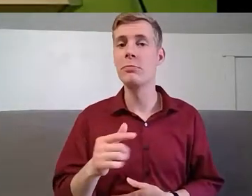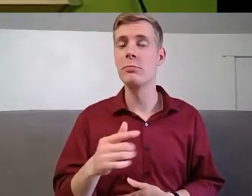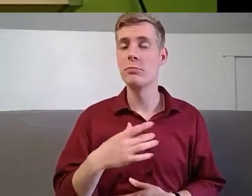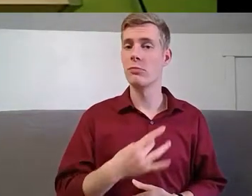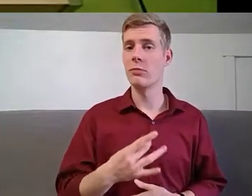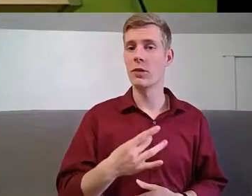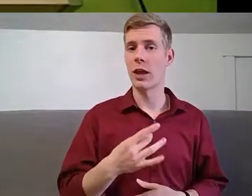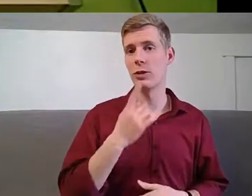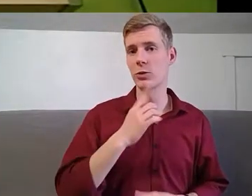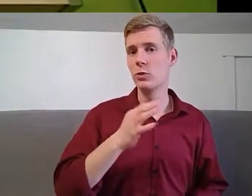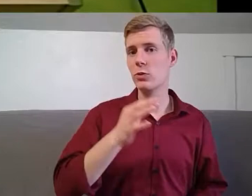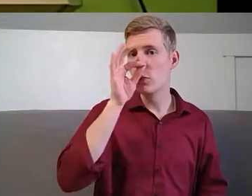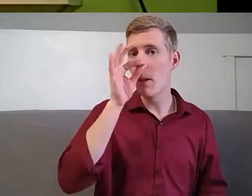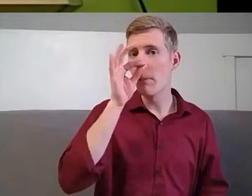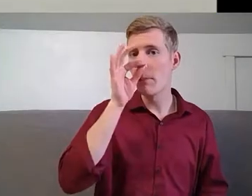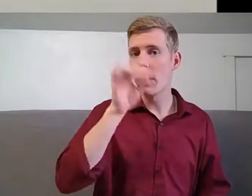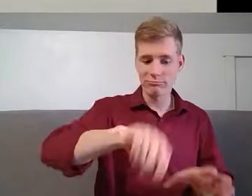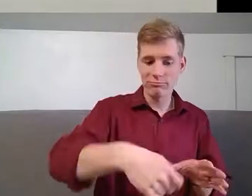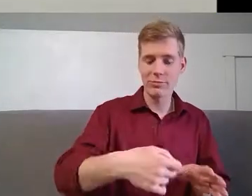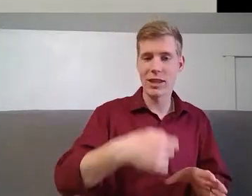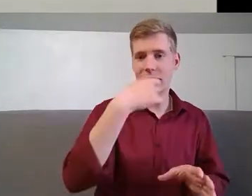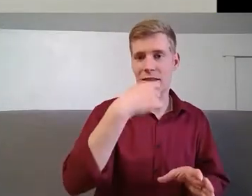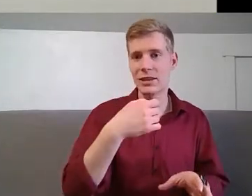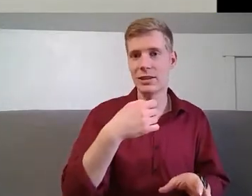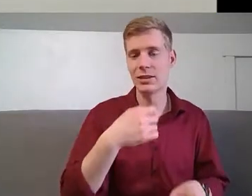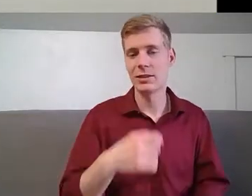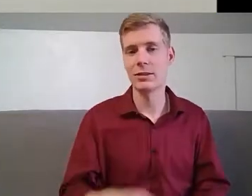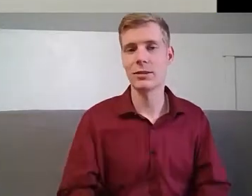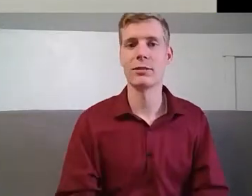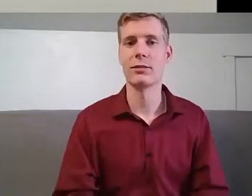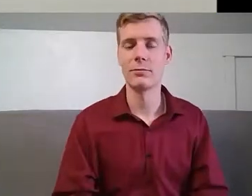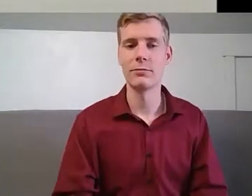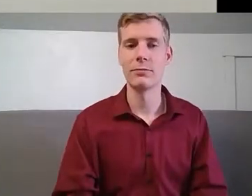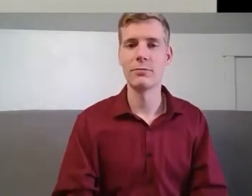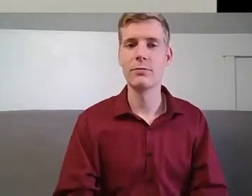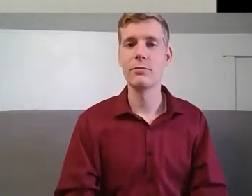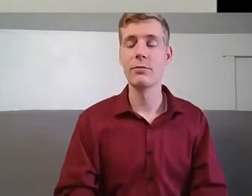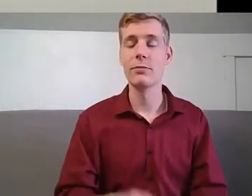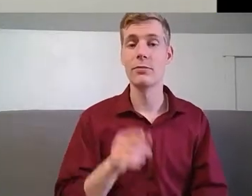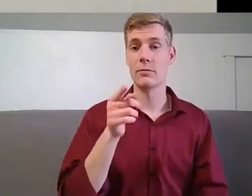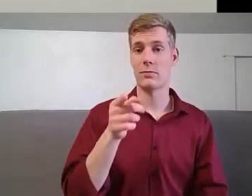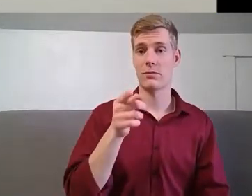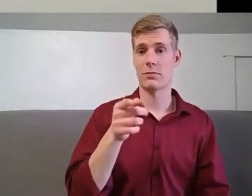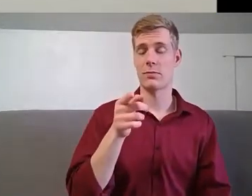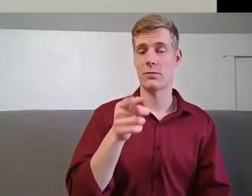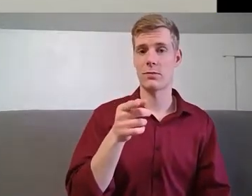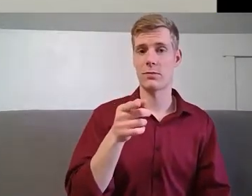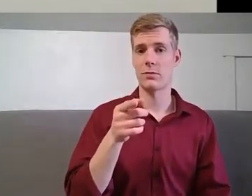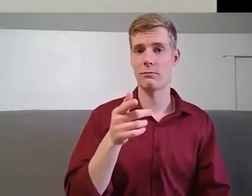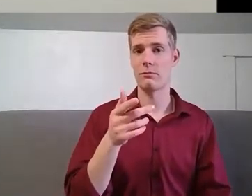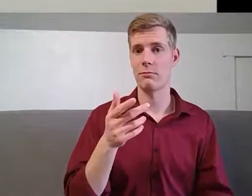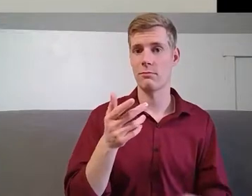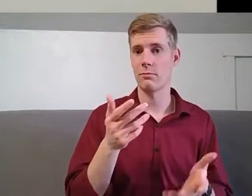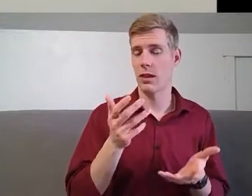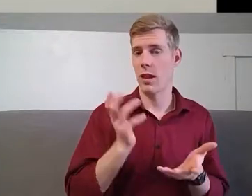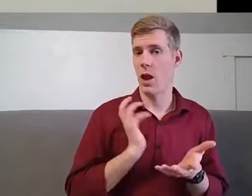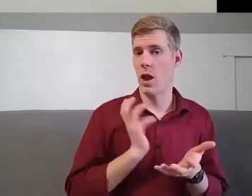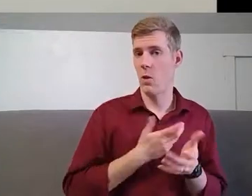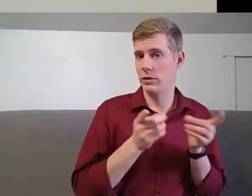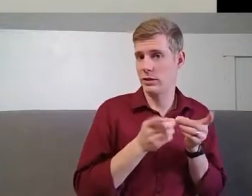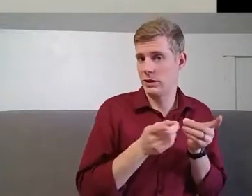on strawberries. Oh, that's so good. So this is going for our